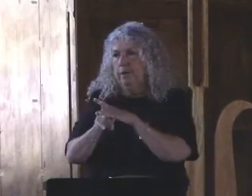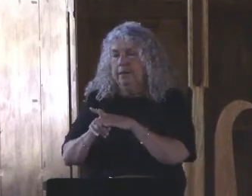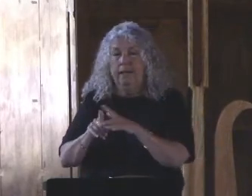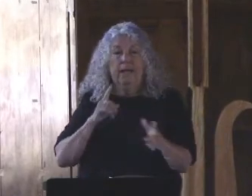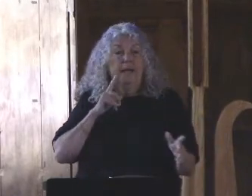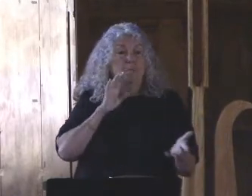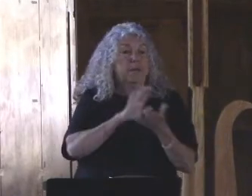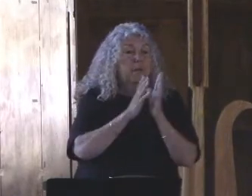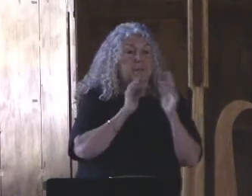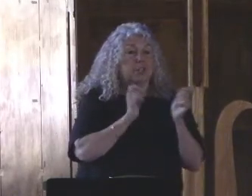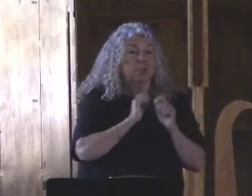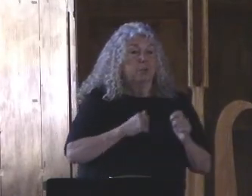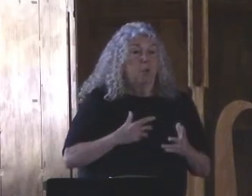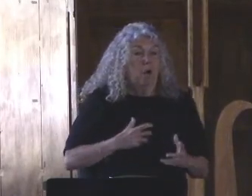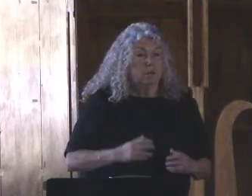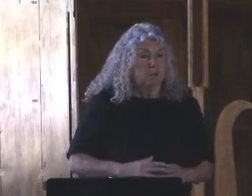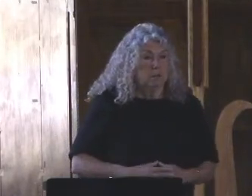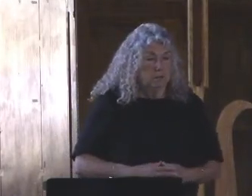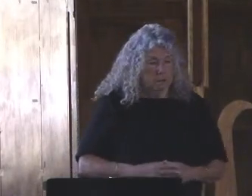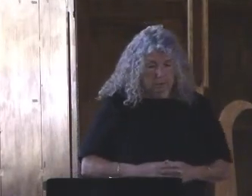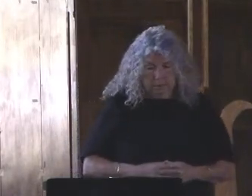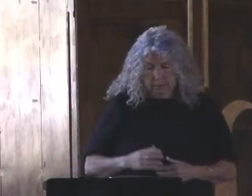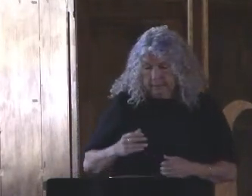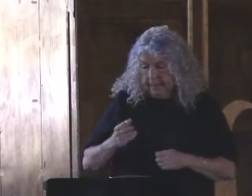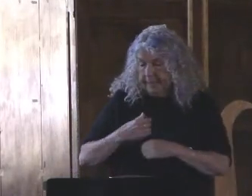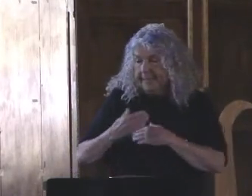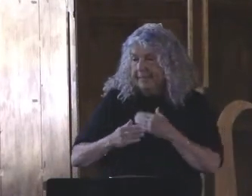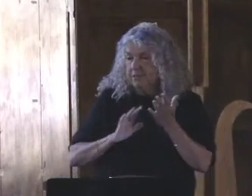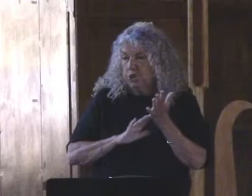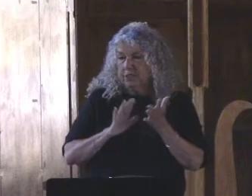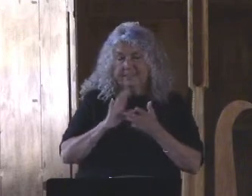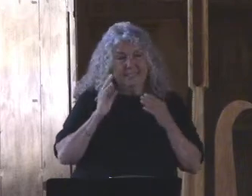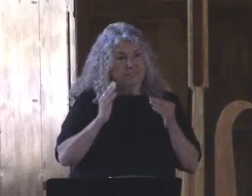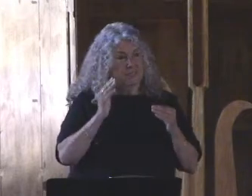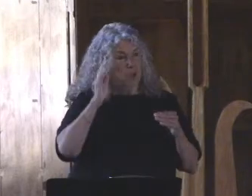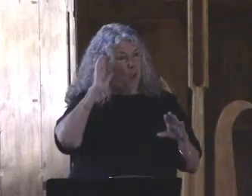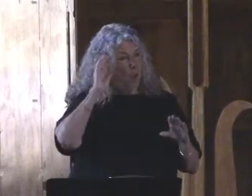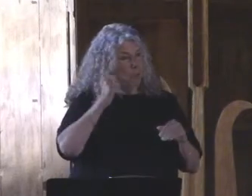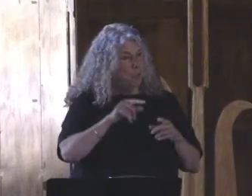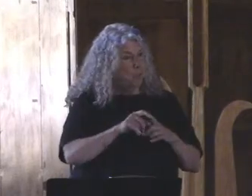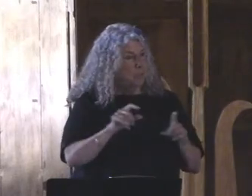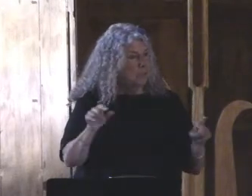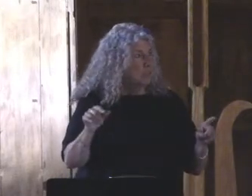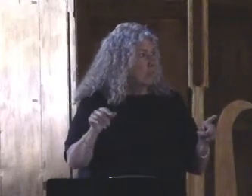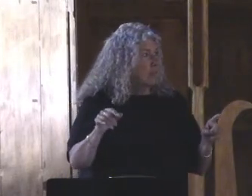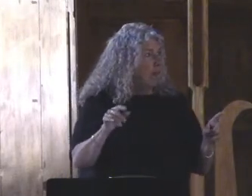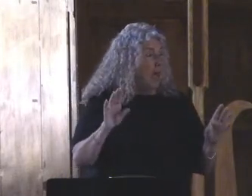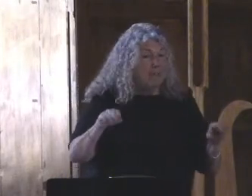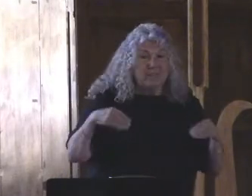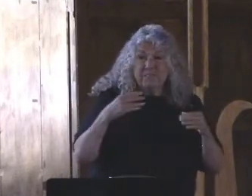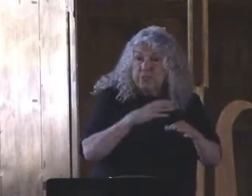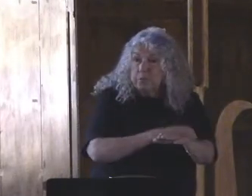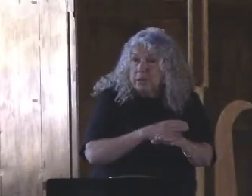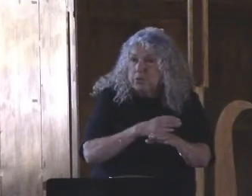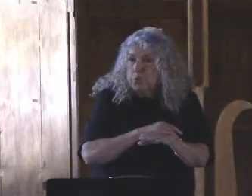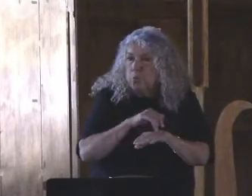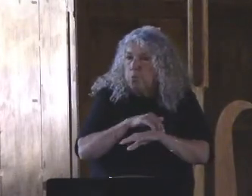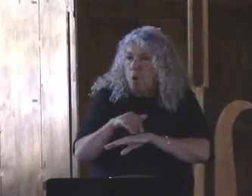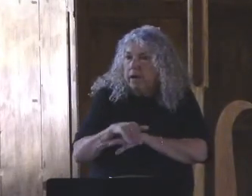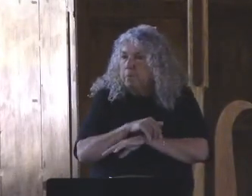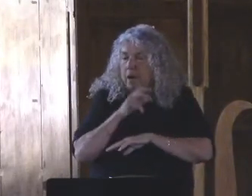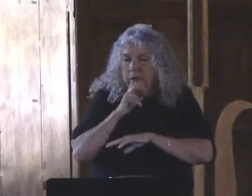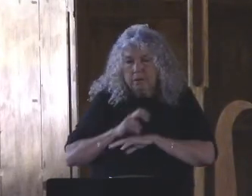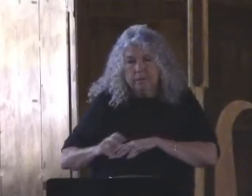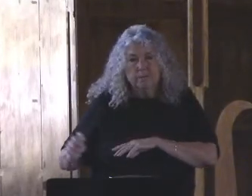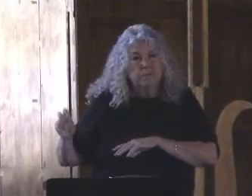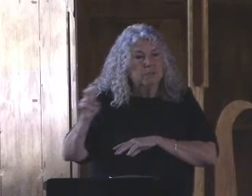change we wish to see. Next, Jesus gives some hopeful words. He says, behold, I've given you the power to tread upon serpents